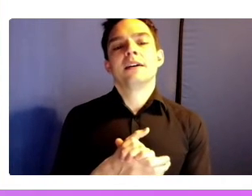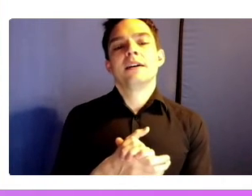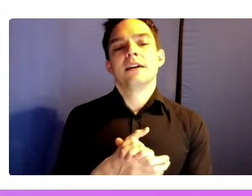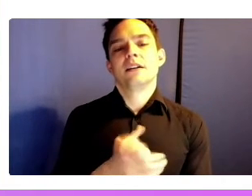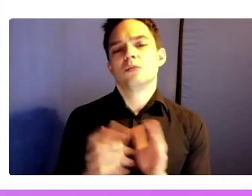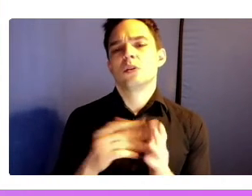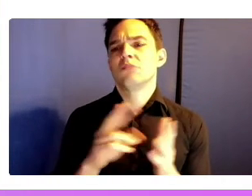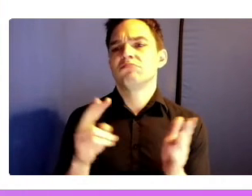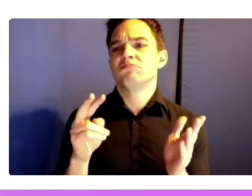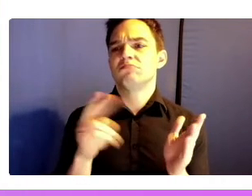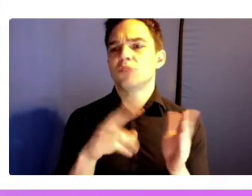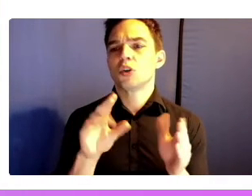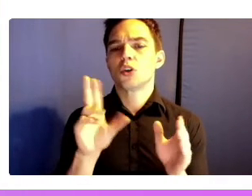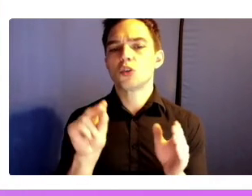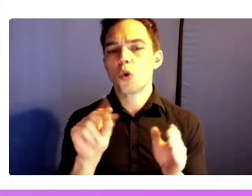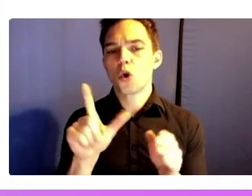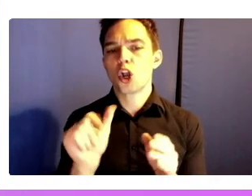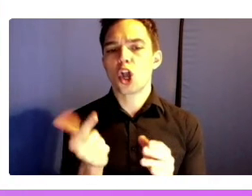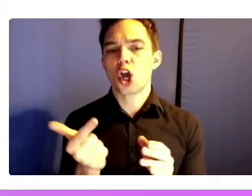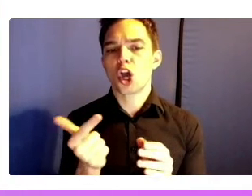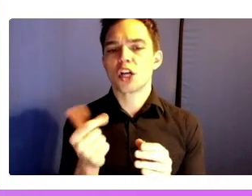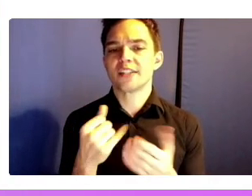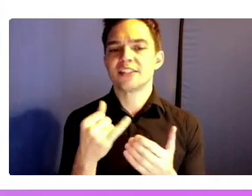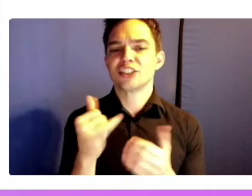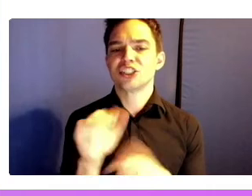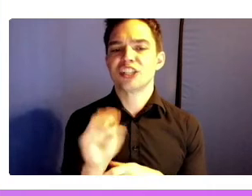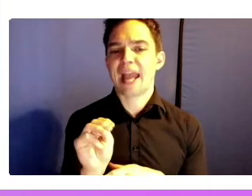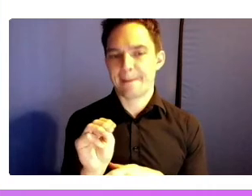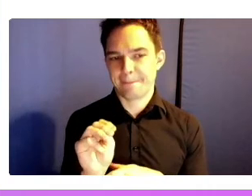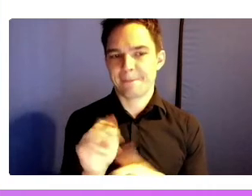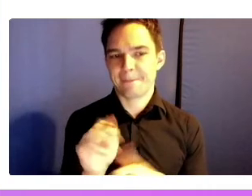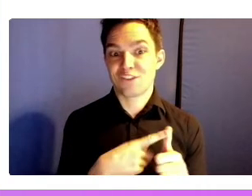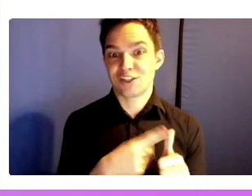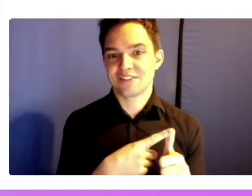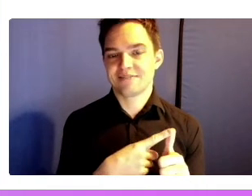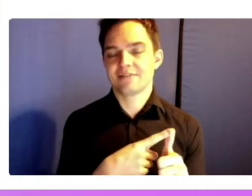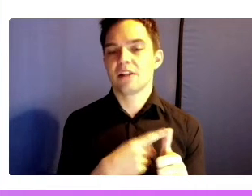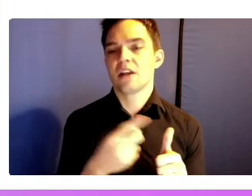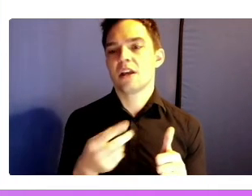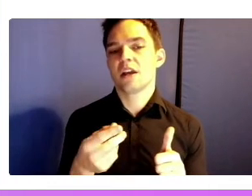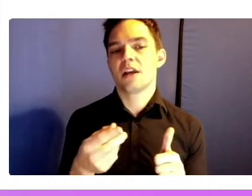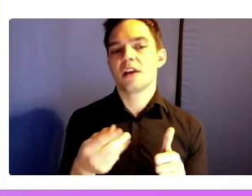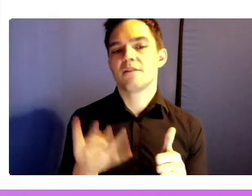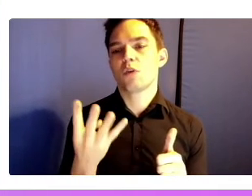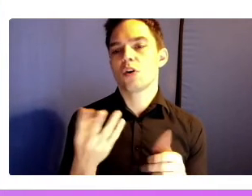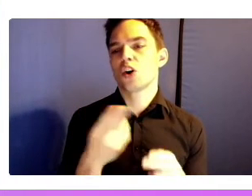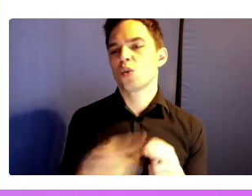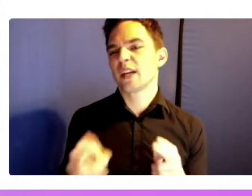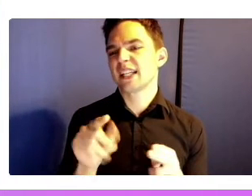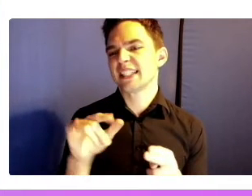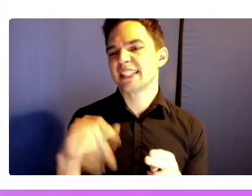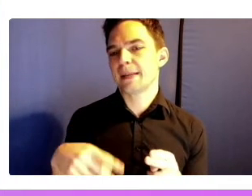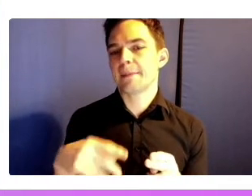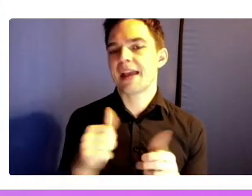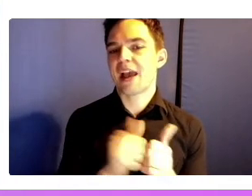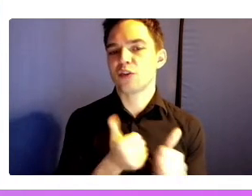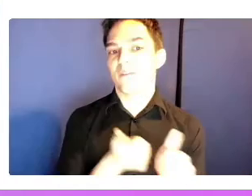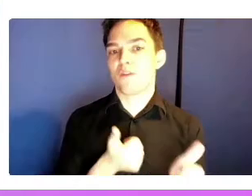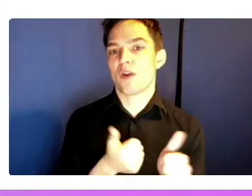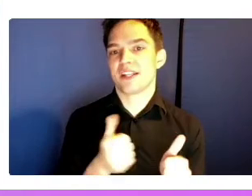to no log jams first. And here I'm going to give 4 quick tips on how I think we can avoid some log jams.